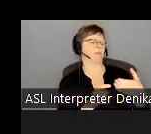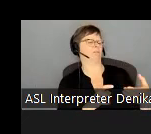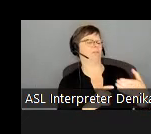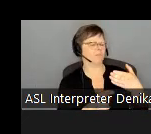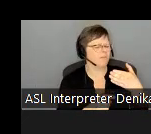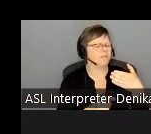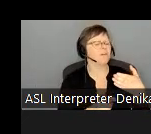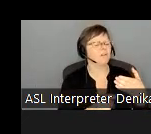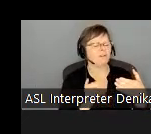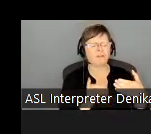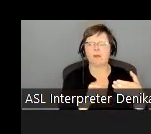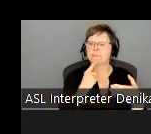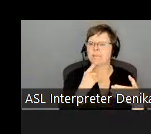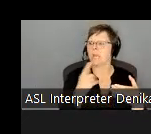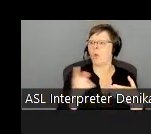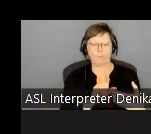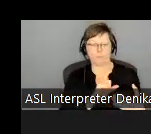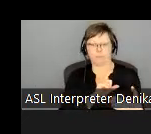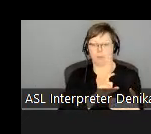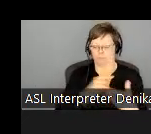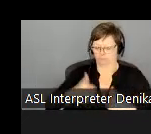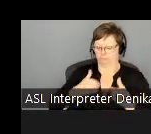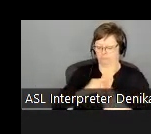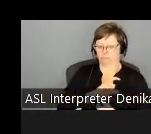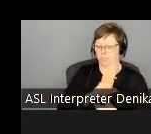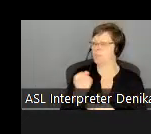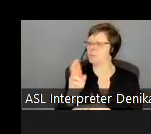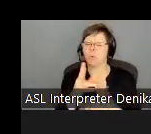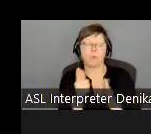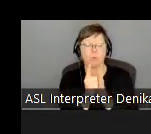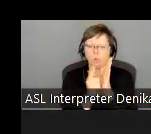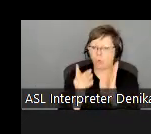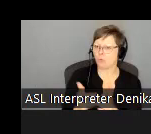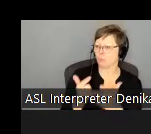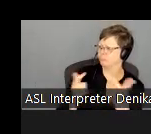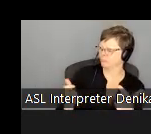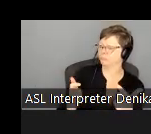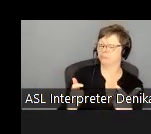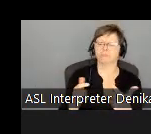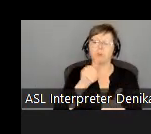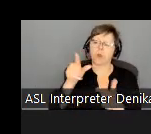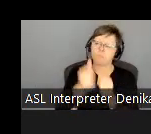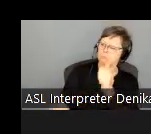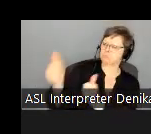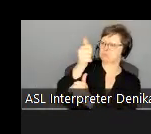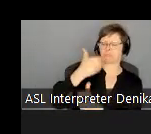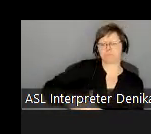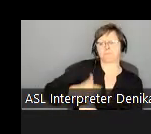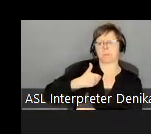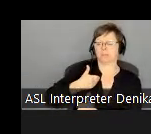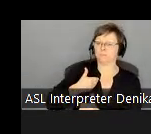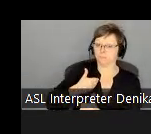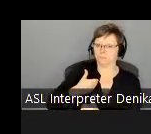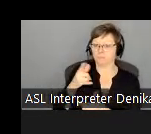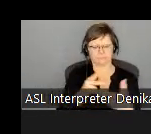of official, whether or not it's a police officer, a lawyer, a government official, somebody